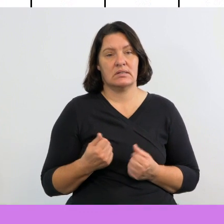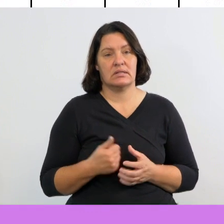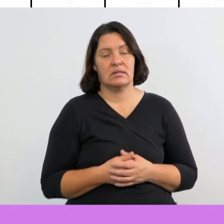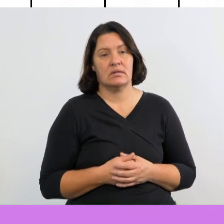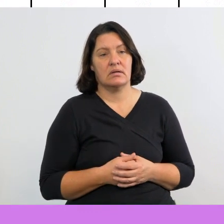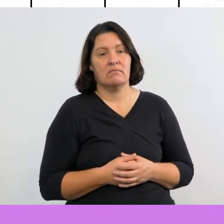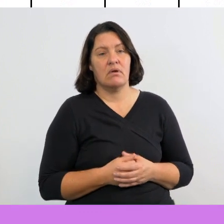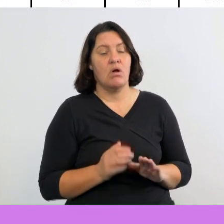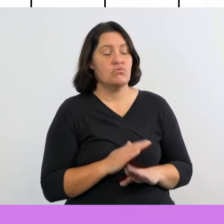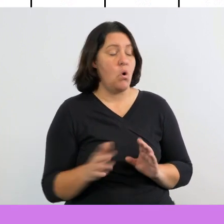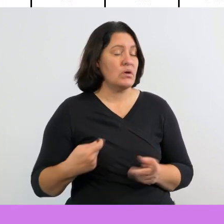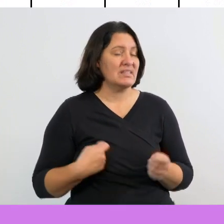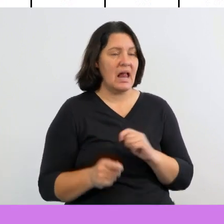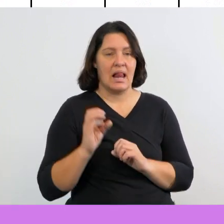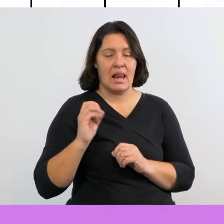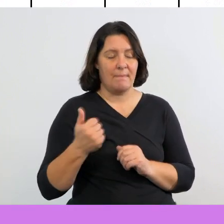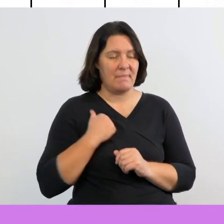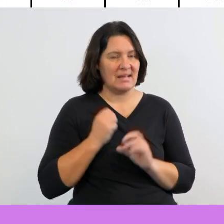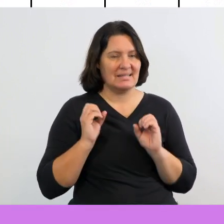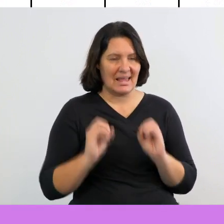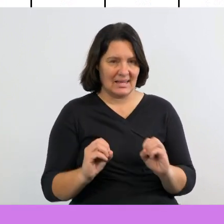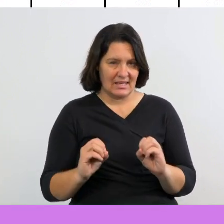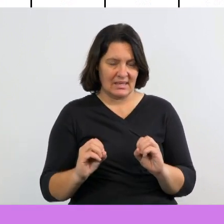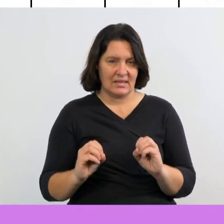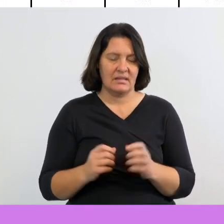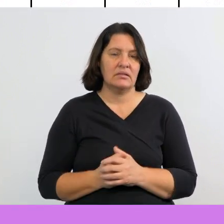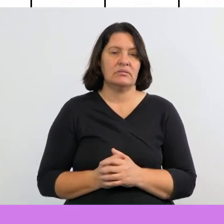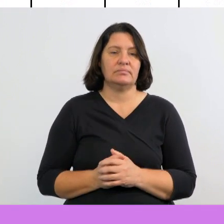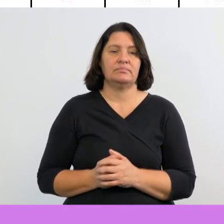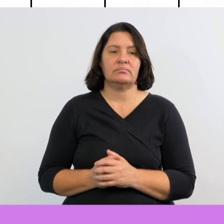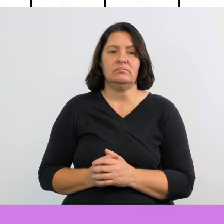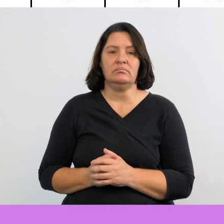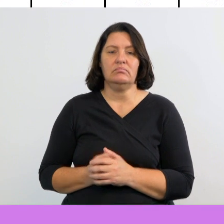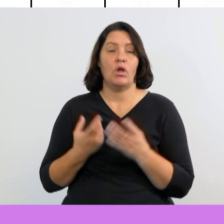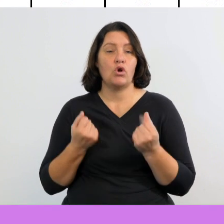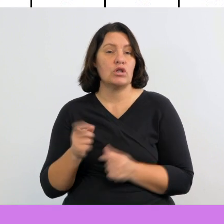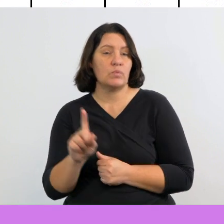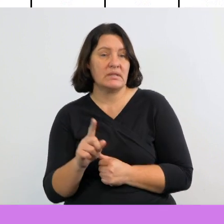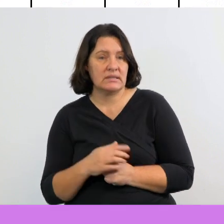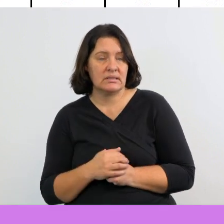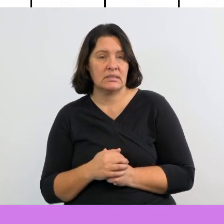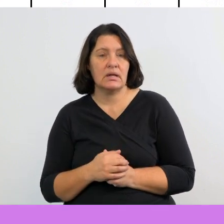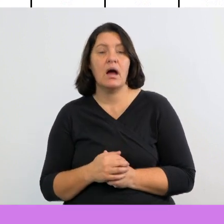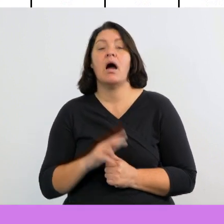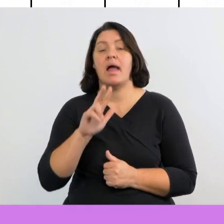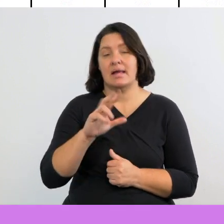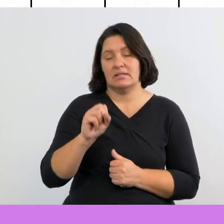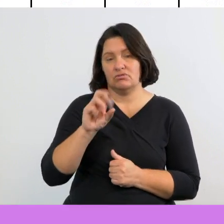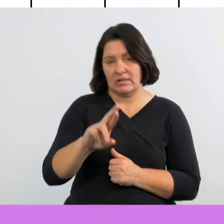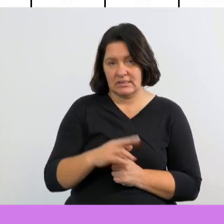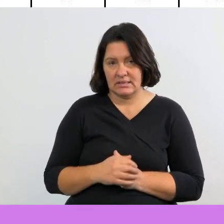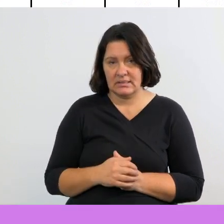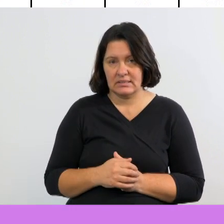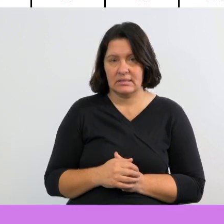it does not sell any bag, right? 0 bags, right? What will the cost be? We can see there it will